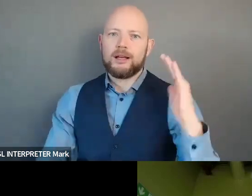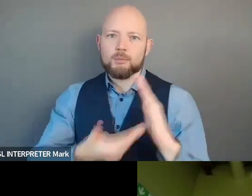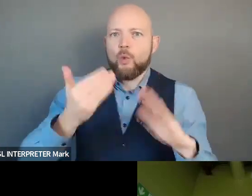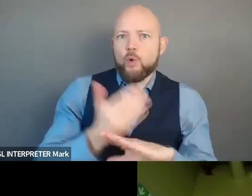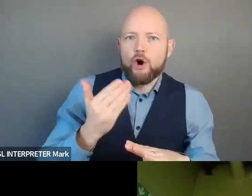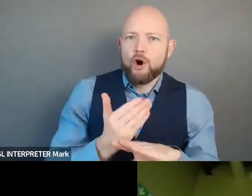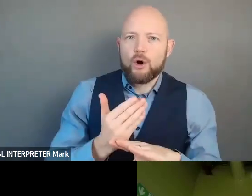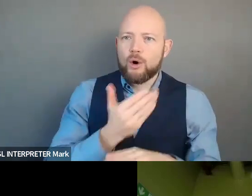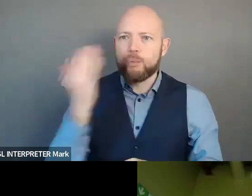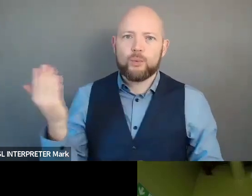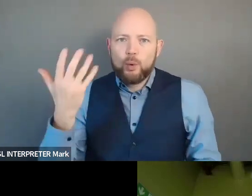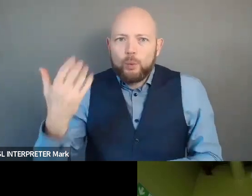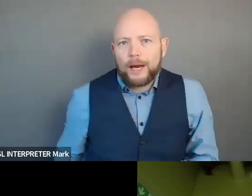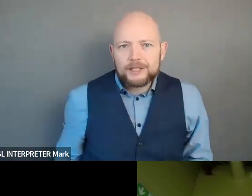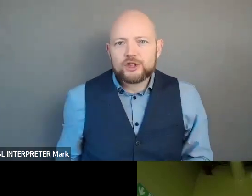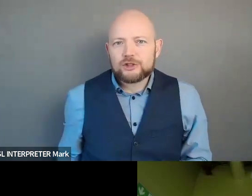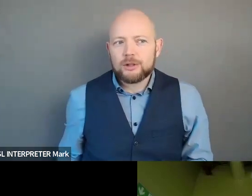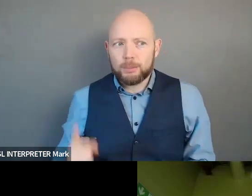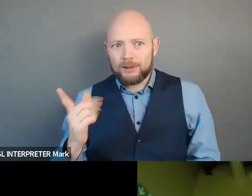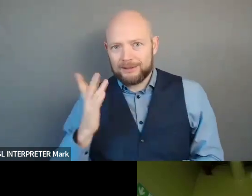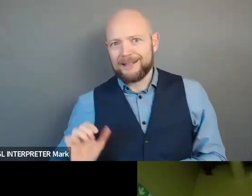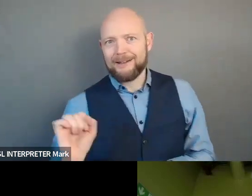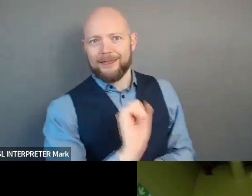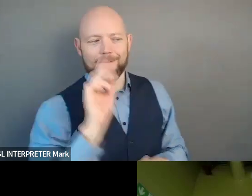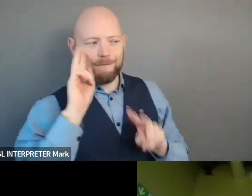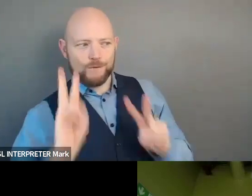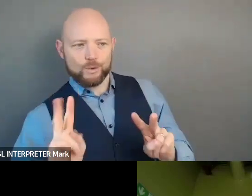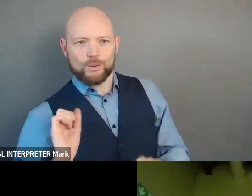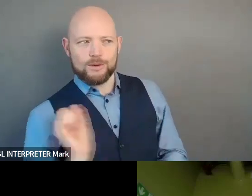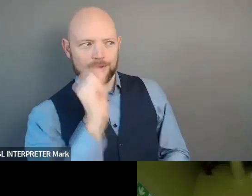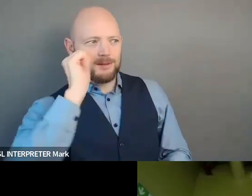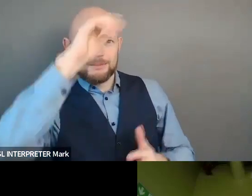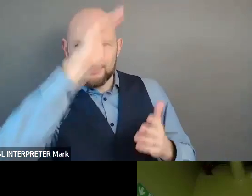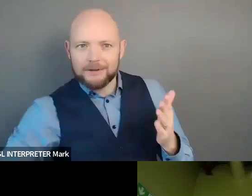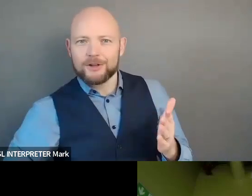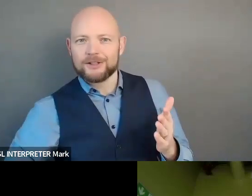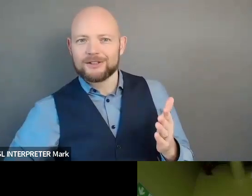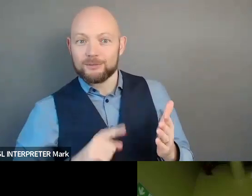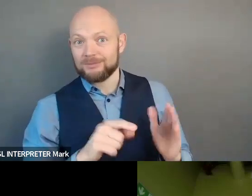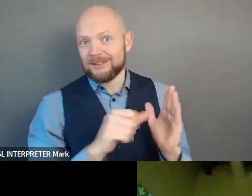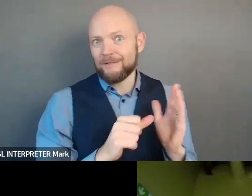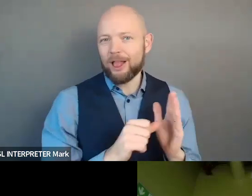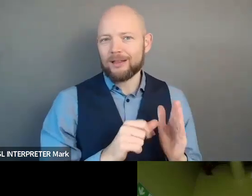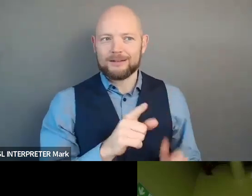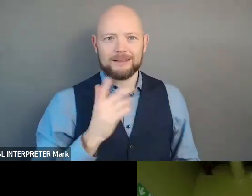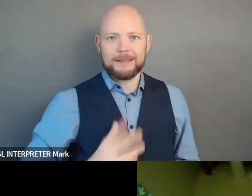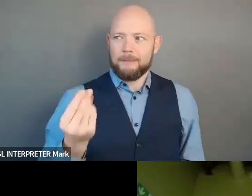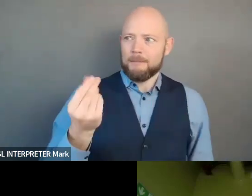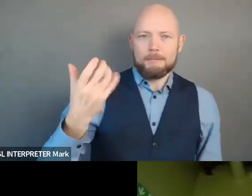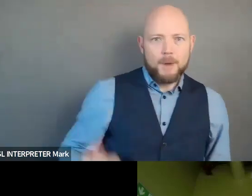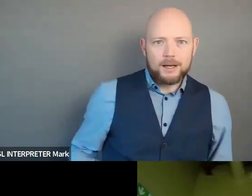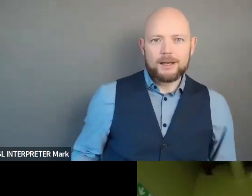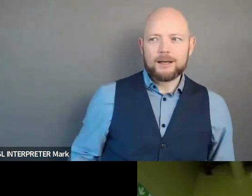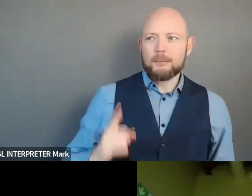their expertise is so vital. So there's a conflict between their precarity and their fractionality